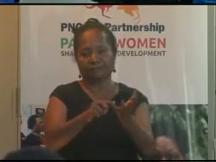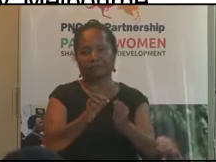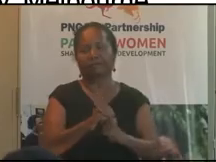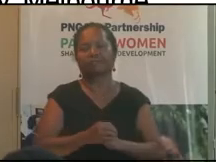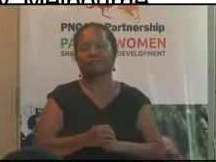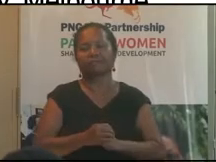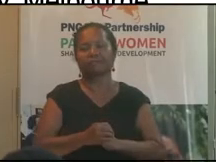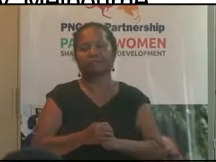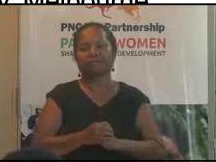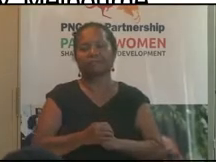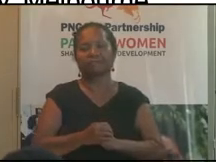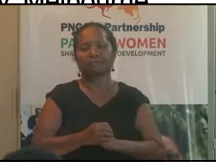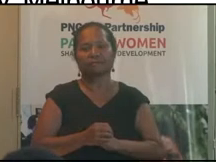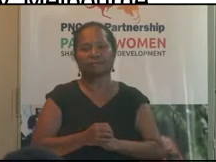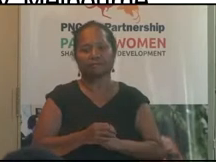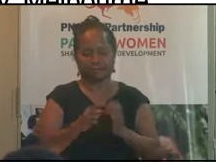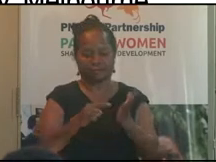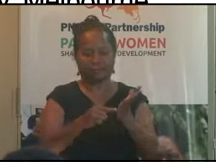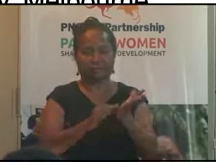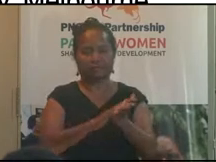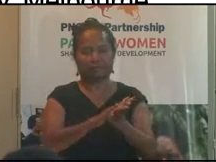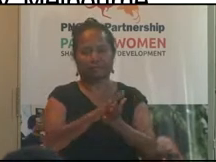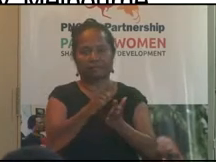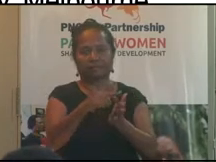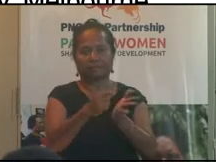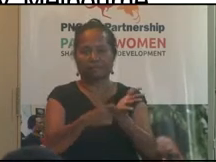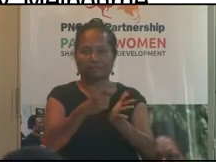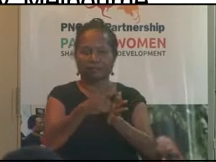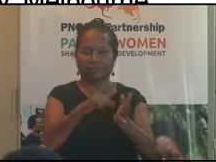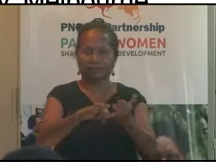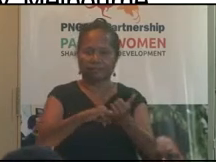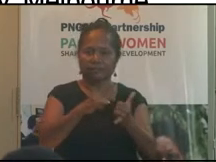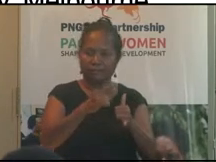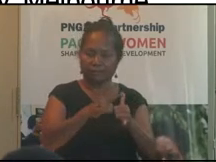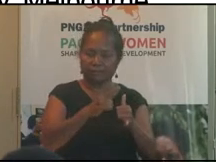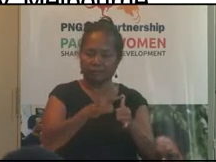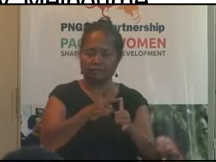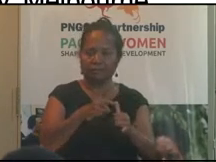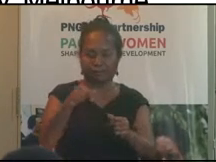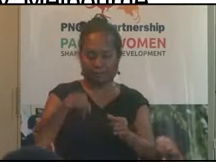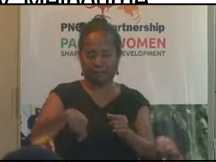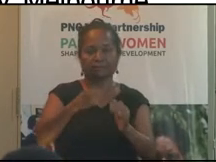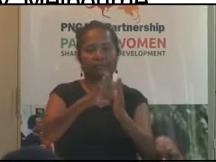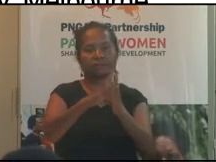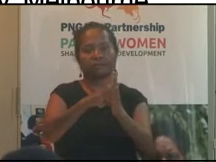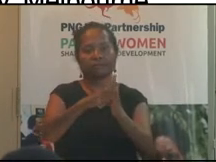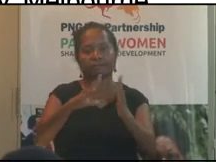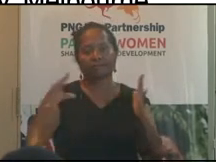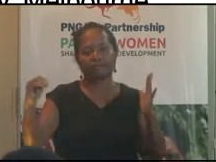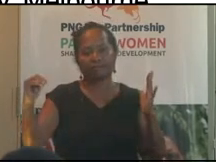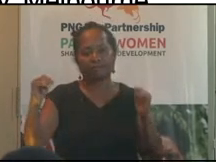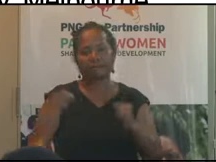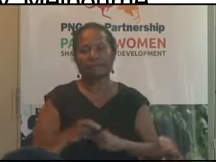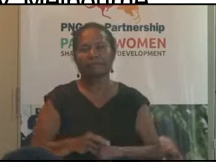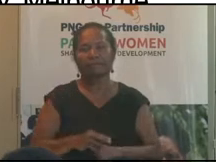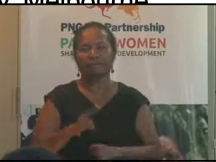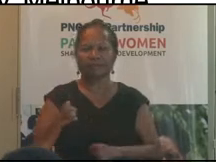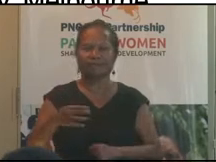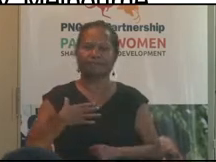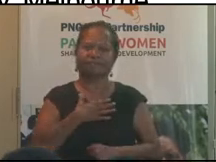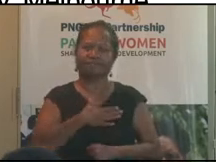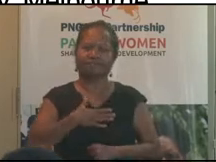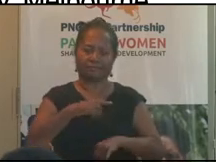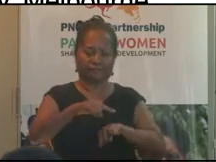Affairs. Theresa's research focuses on women's participation in Papua New Guinea's national politics. She's interested